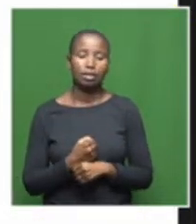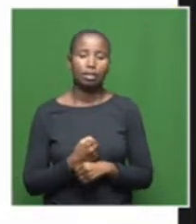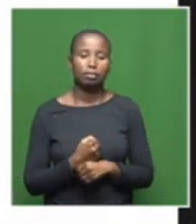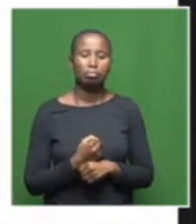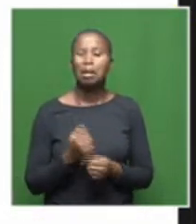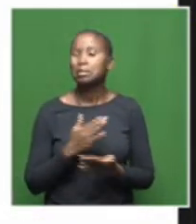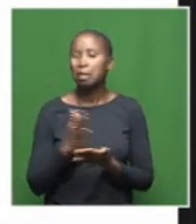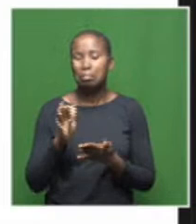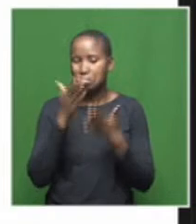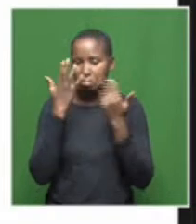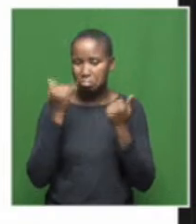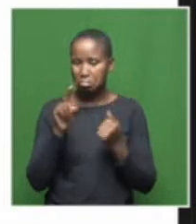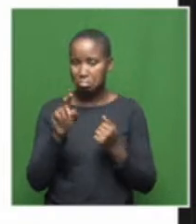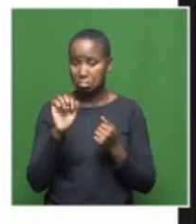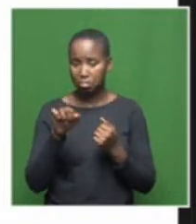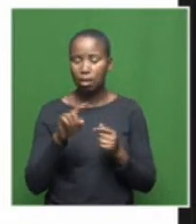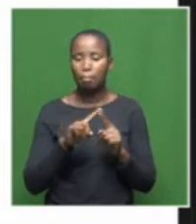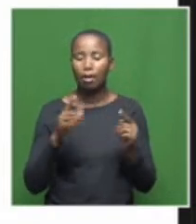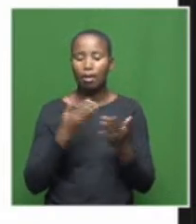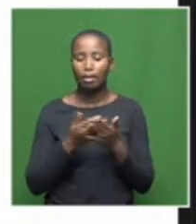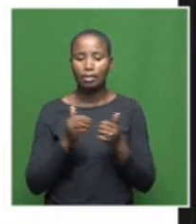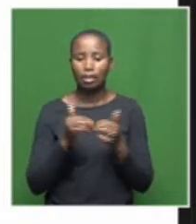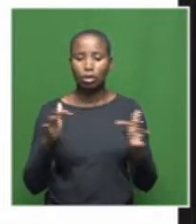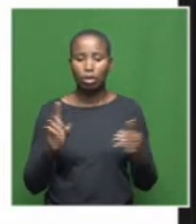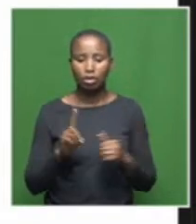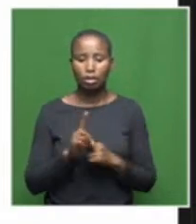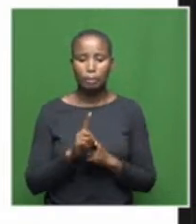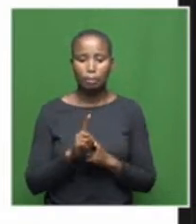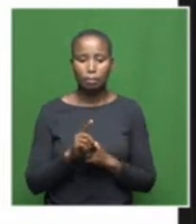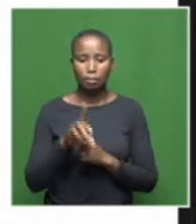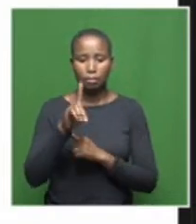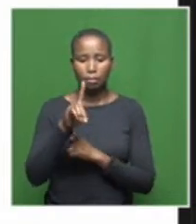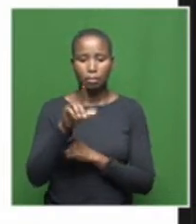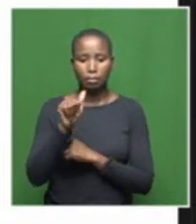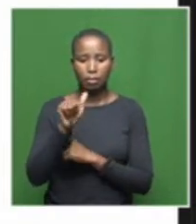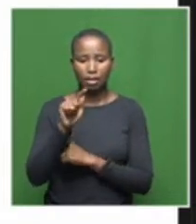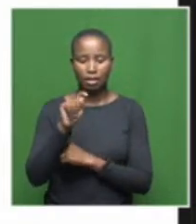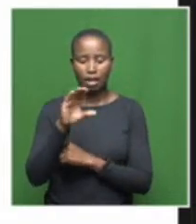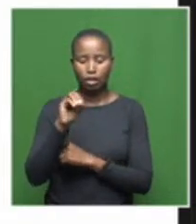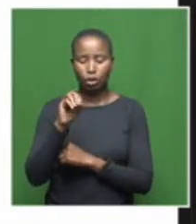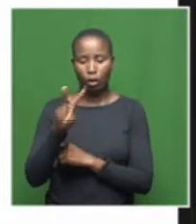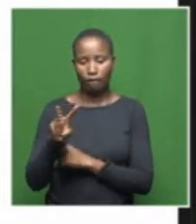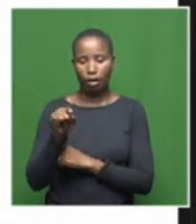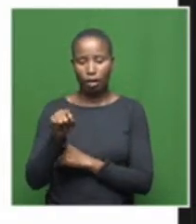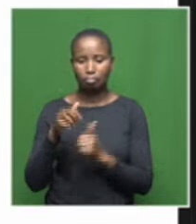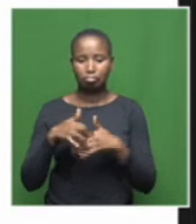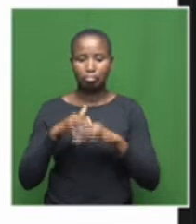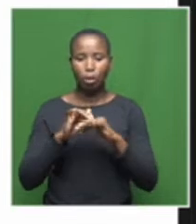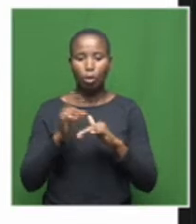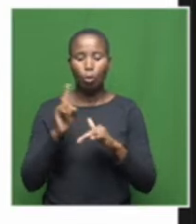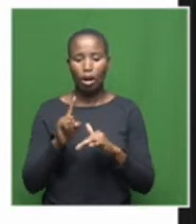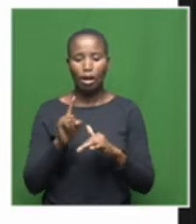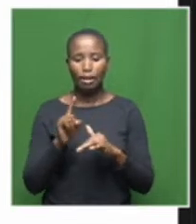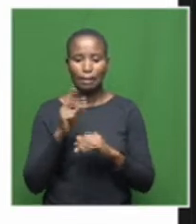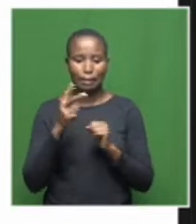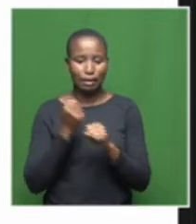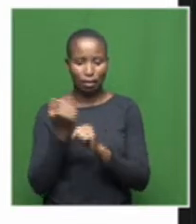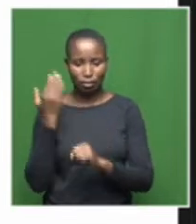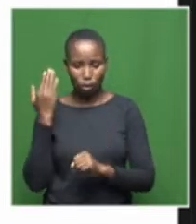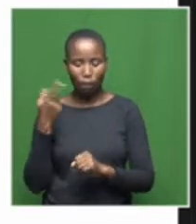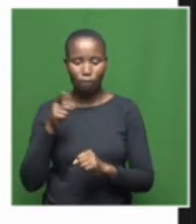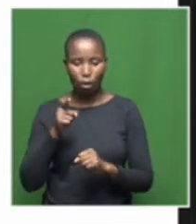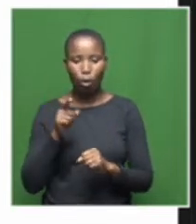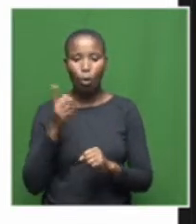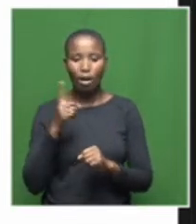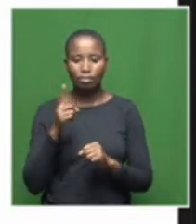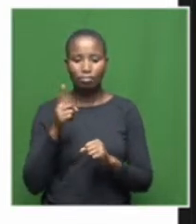but I just thought I'd start off by saying that DATCO was developed now 2 years ago as a hospital surveillance system and covers